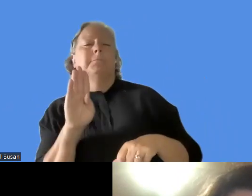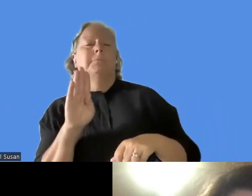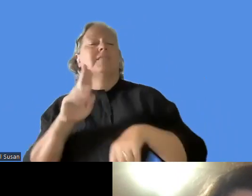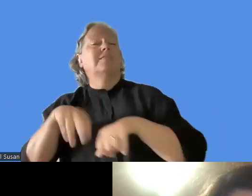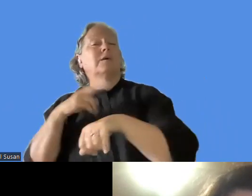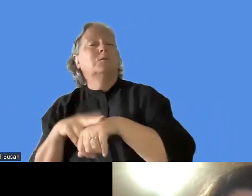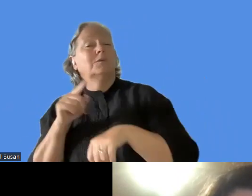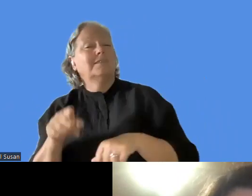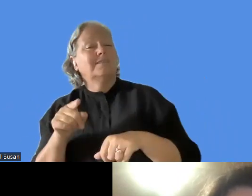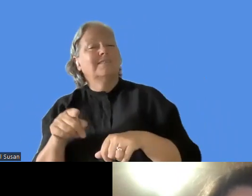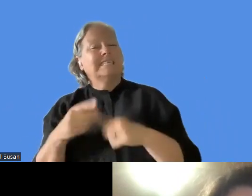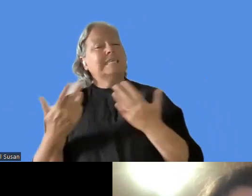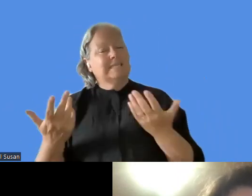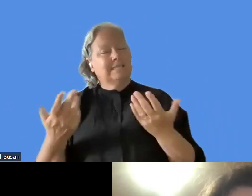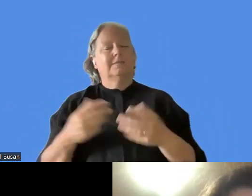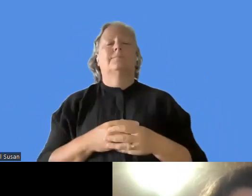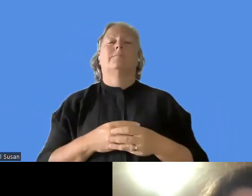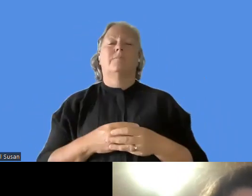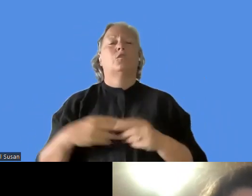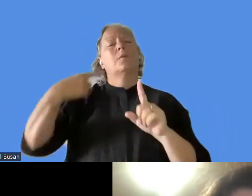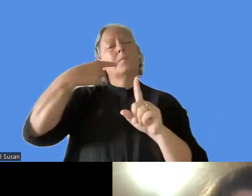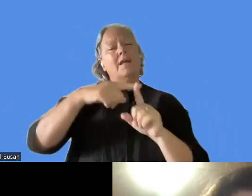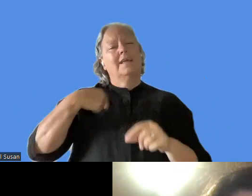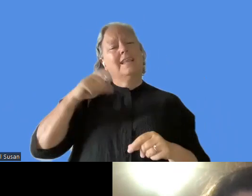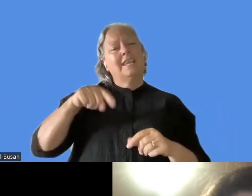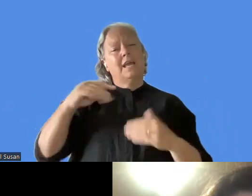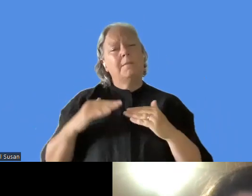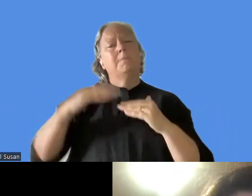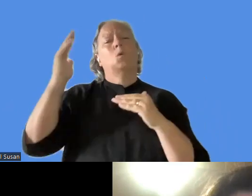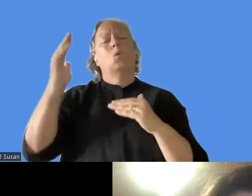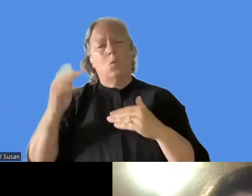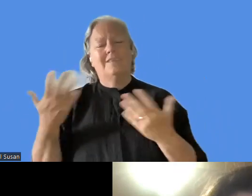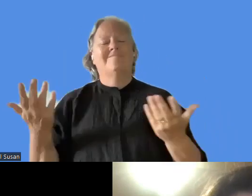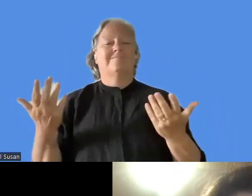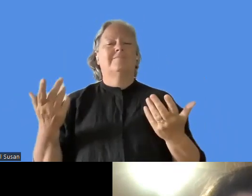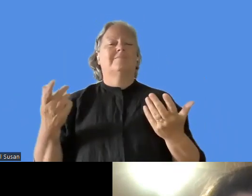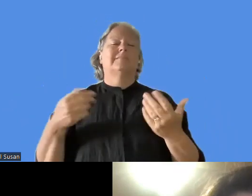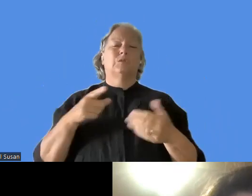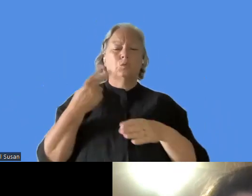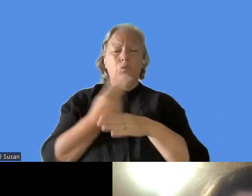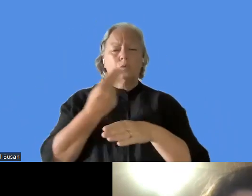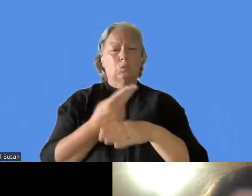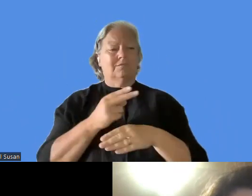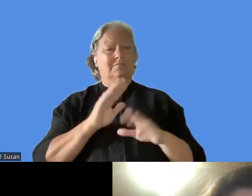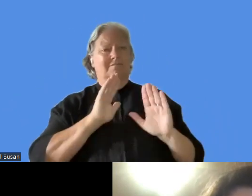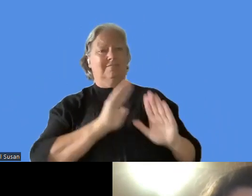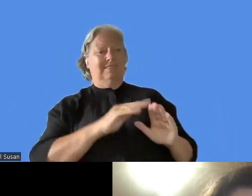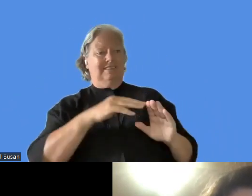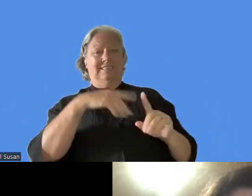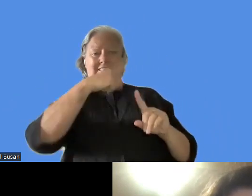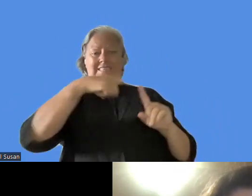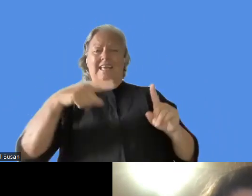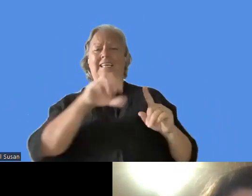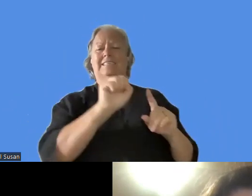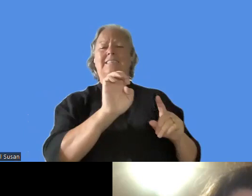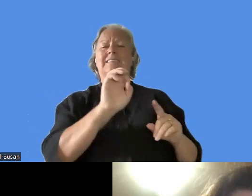functional difficulties. We also need more usage of existing data sets with such questions to produce